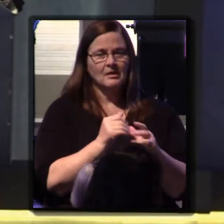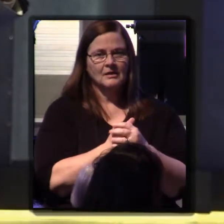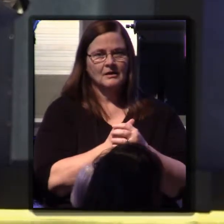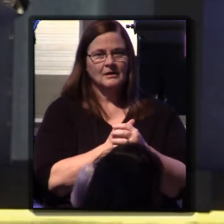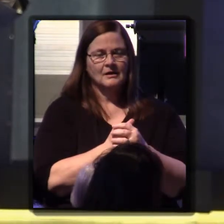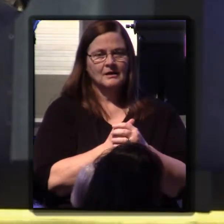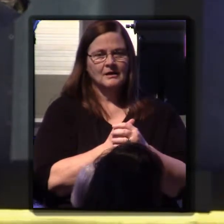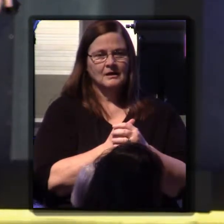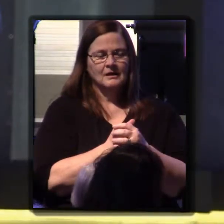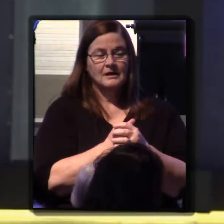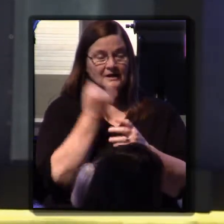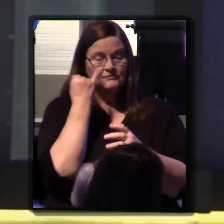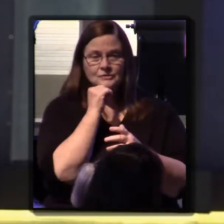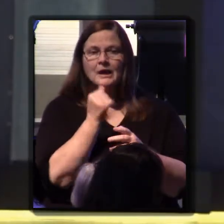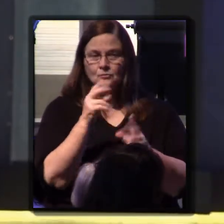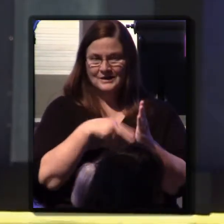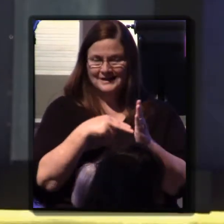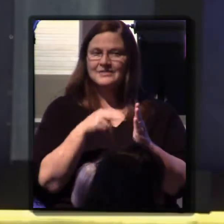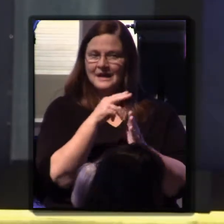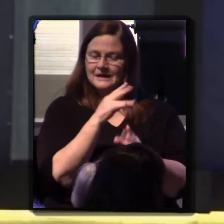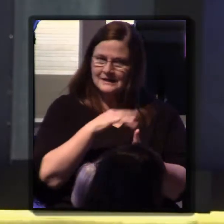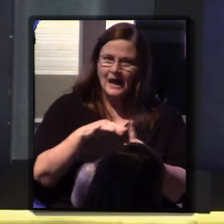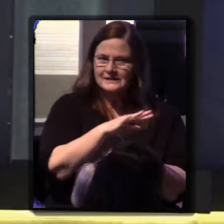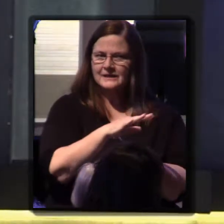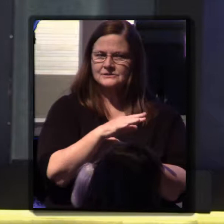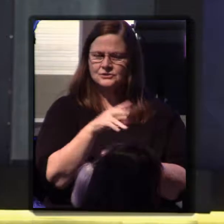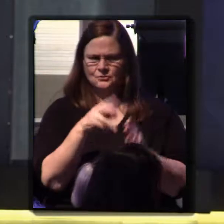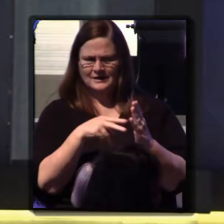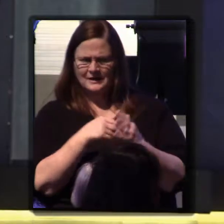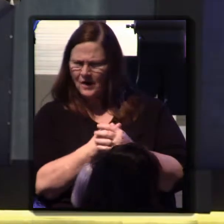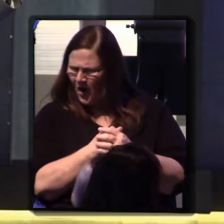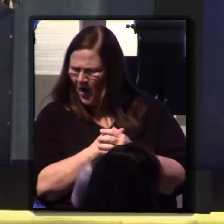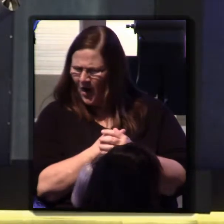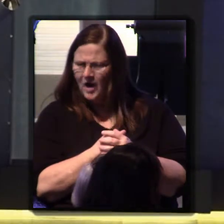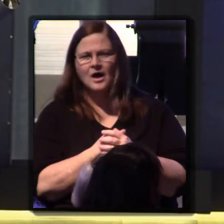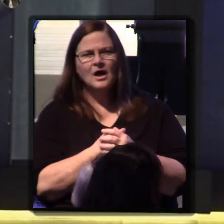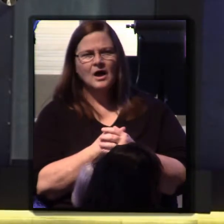spiritual condition of our people, if you read it in that context, you read,